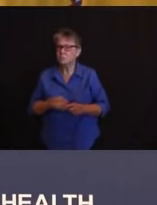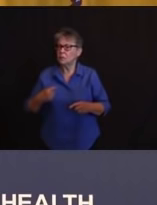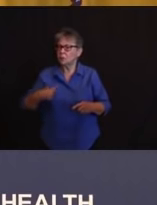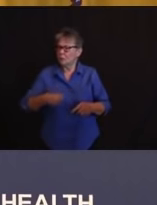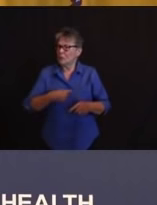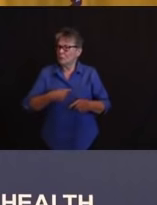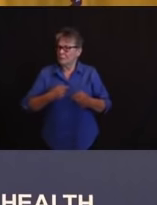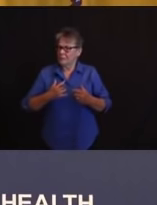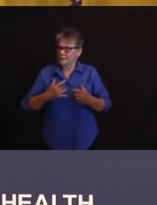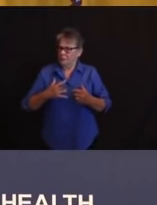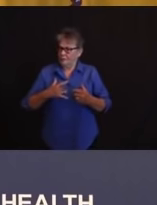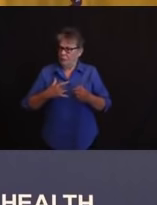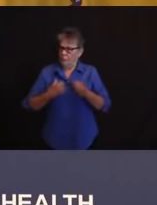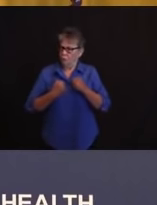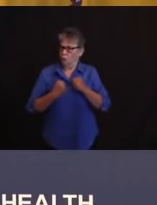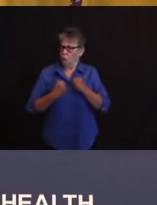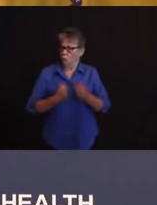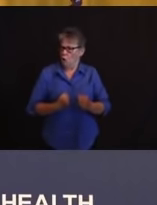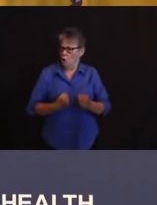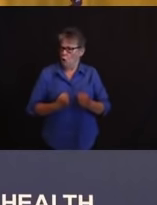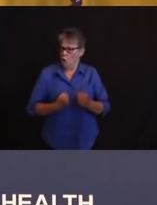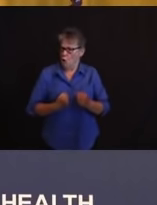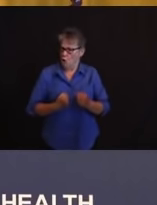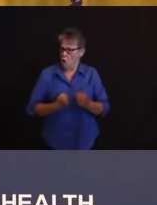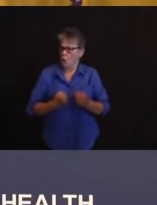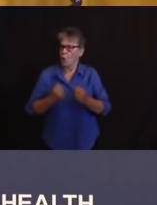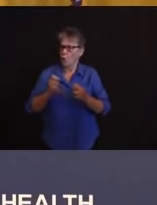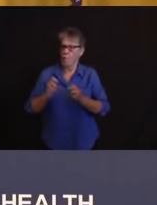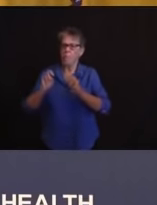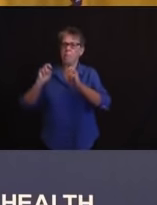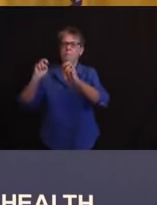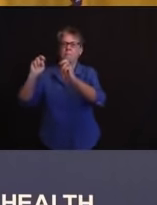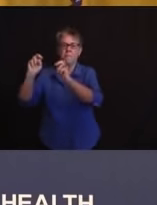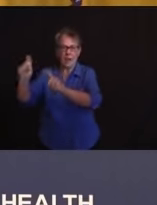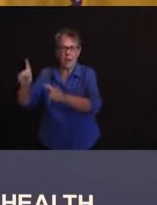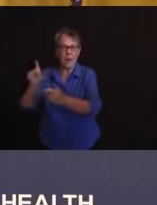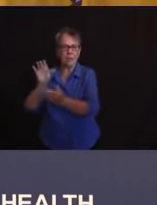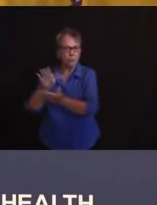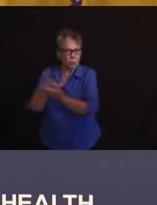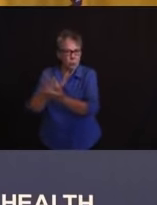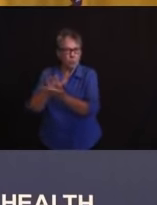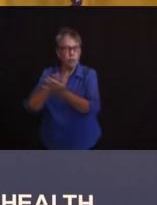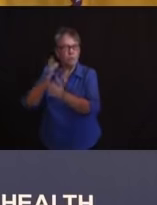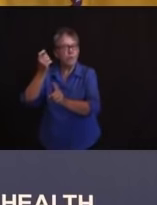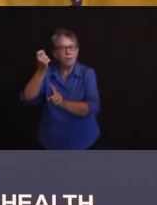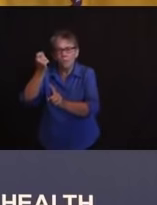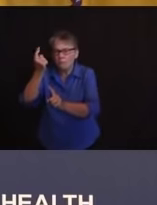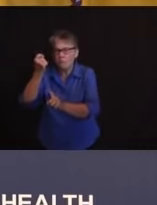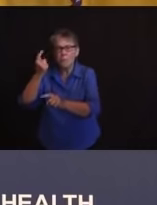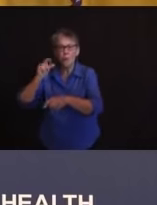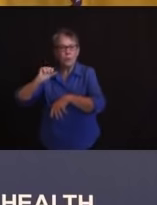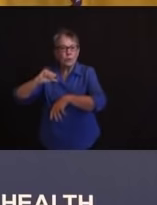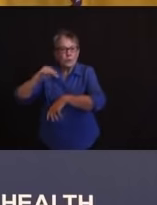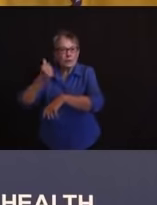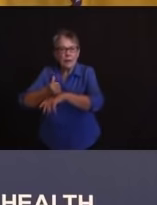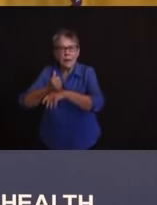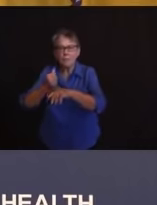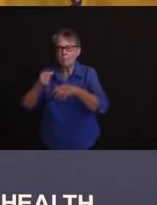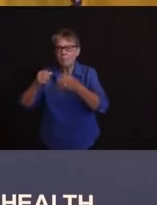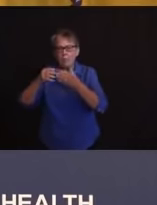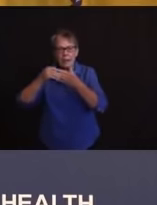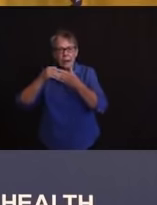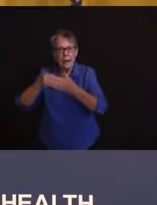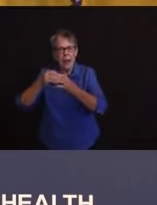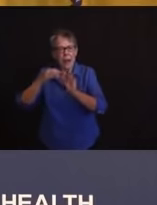teams, put out as good a set of guidelines as any state in America. But we will do it